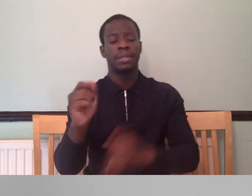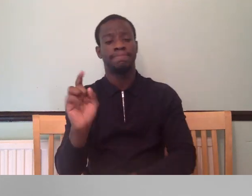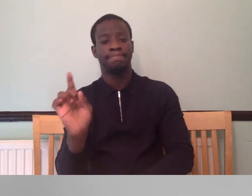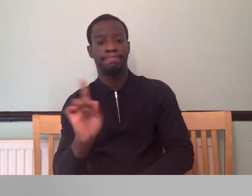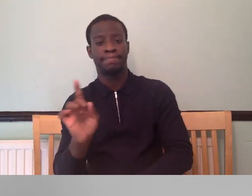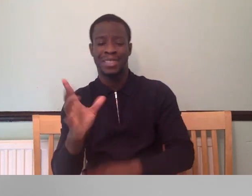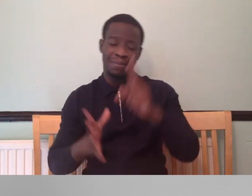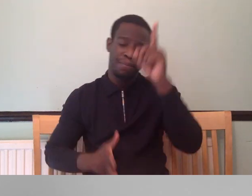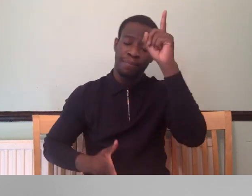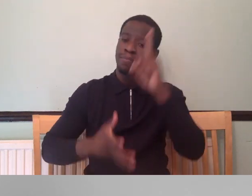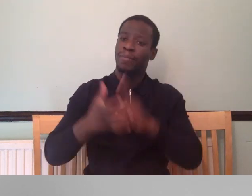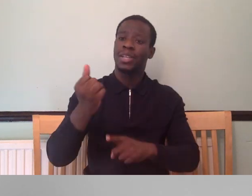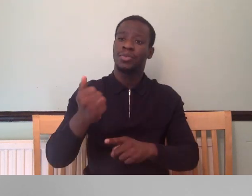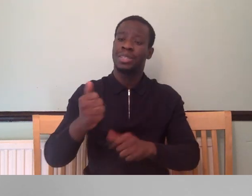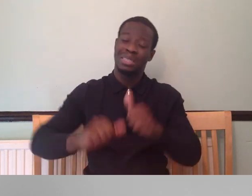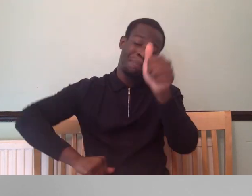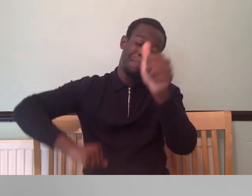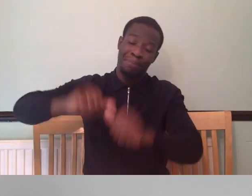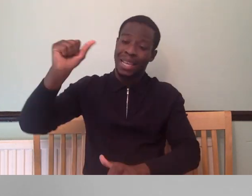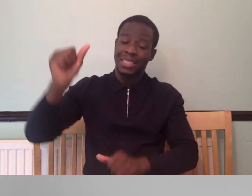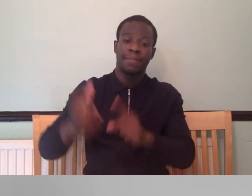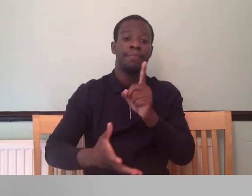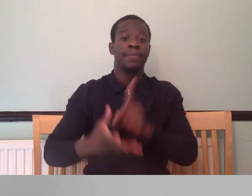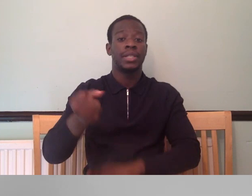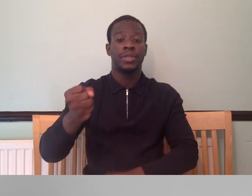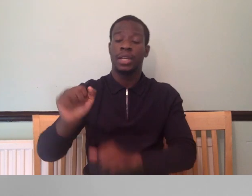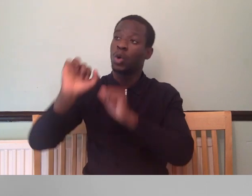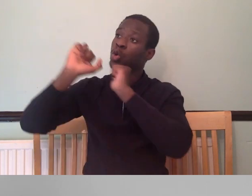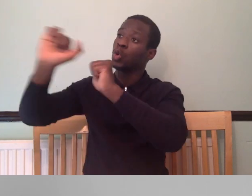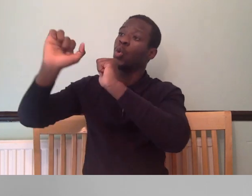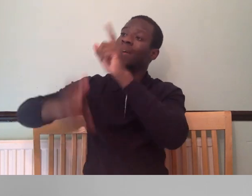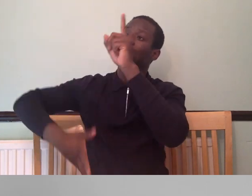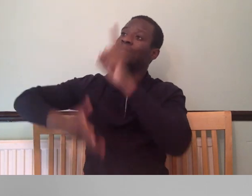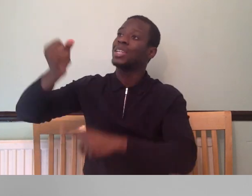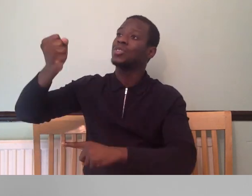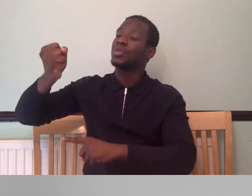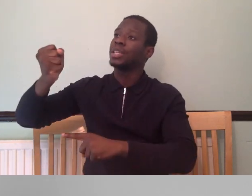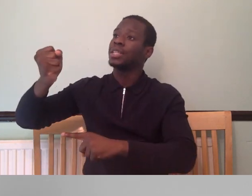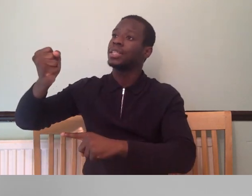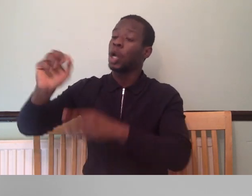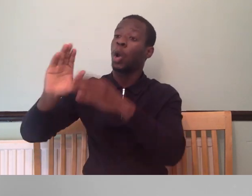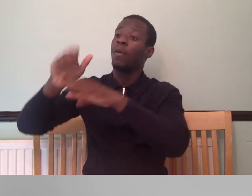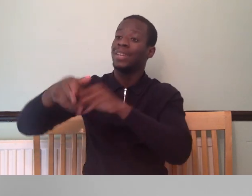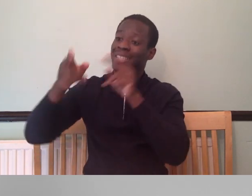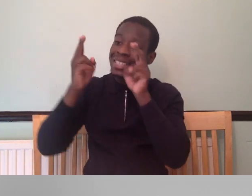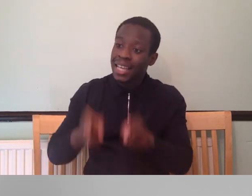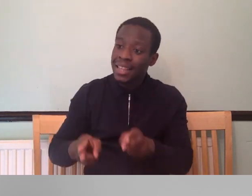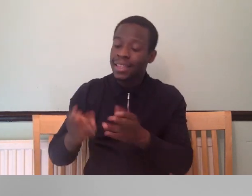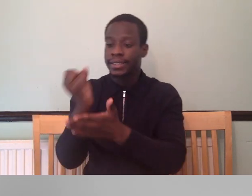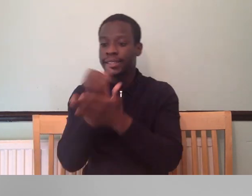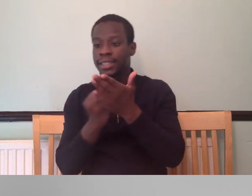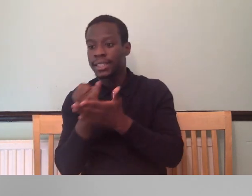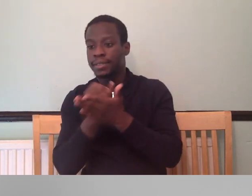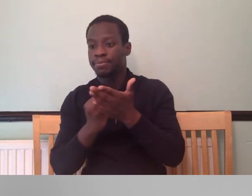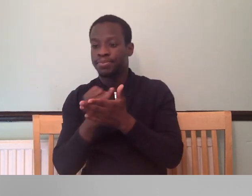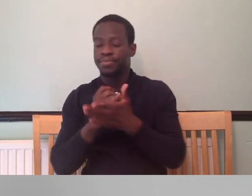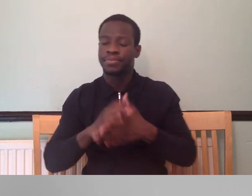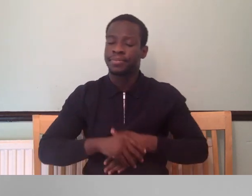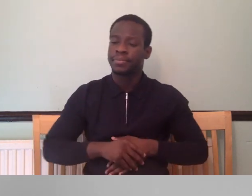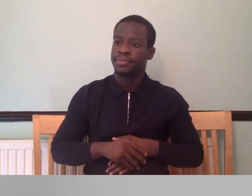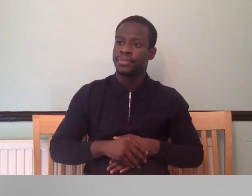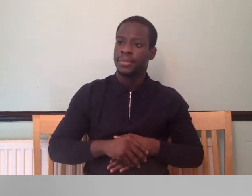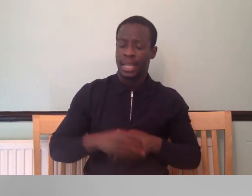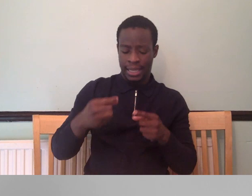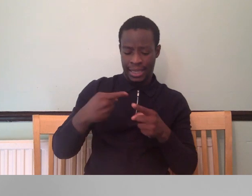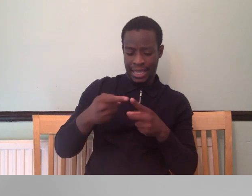victory, the greatest victory in history, your victory over death and sin.